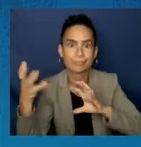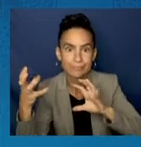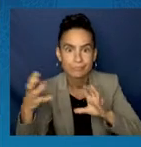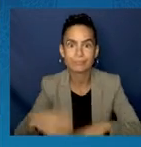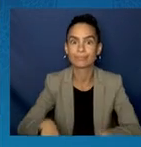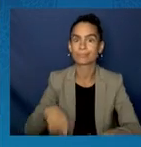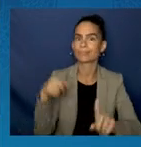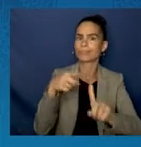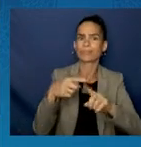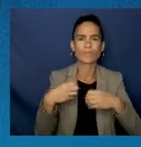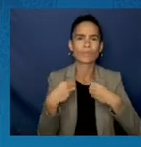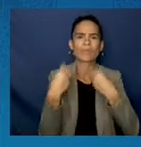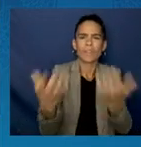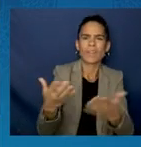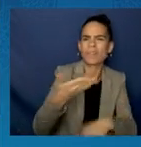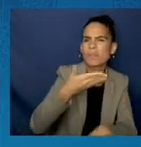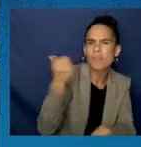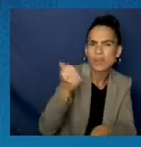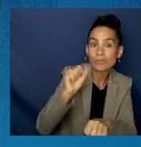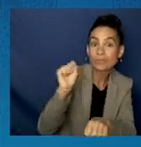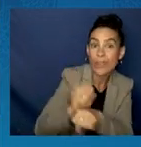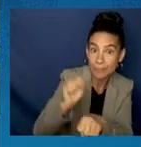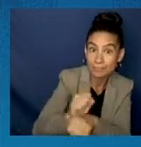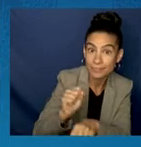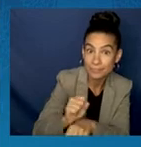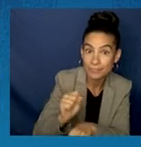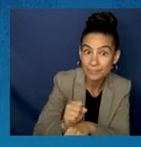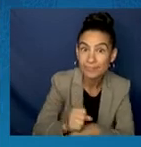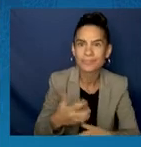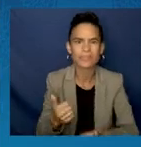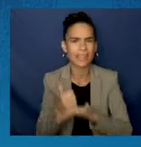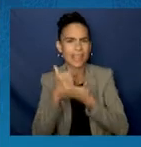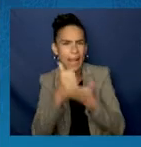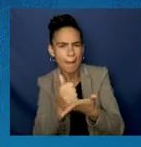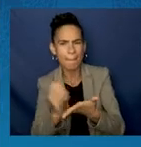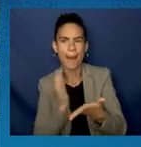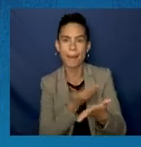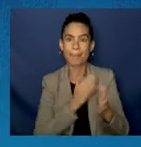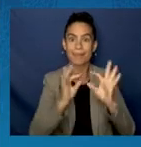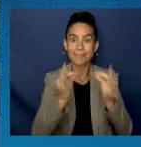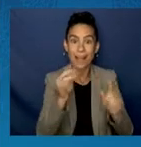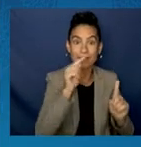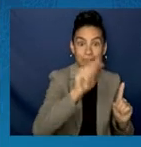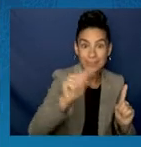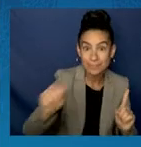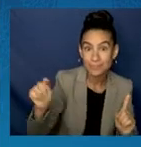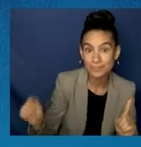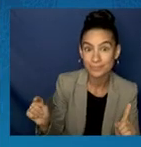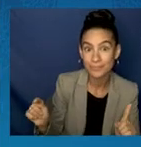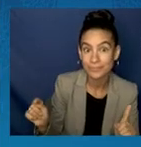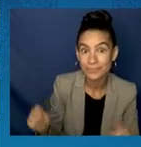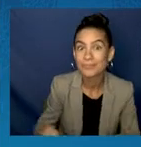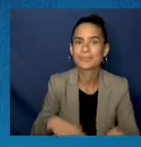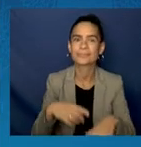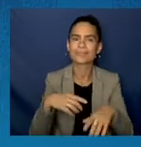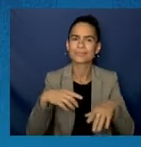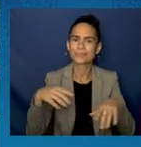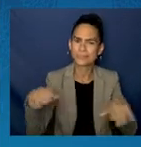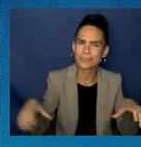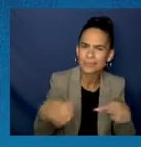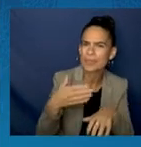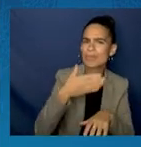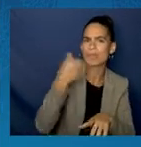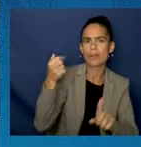our families. It's about doing better in terms of the access to health care for the American people.